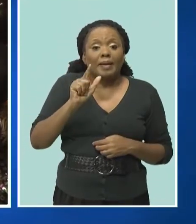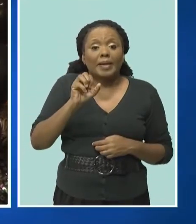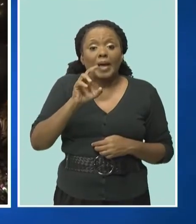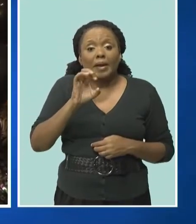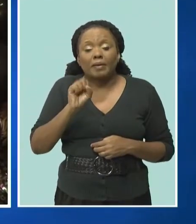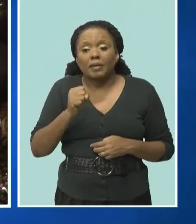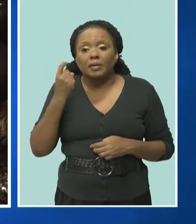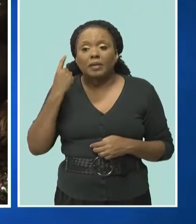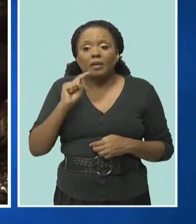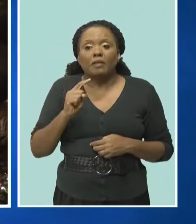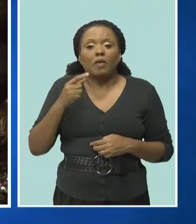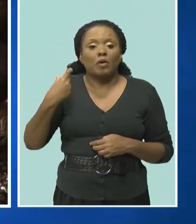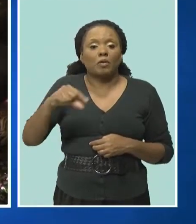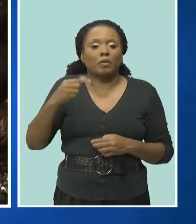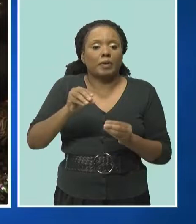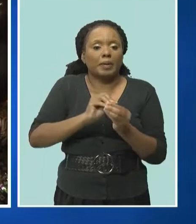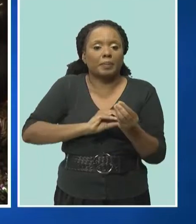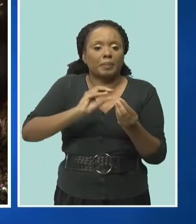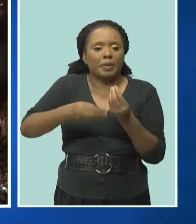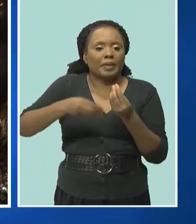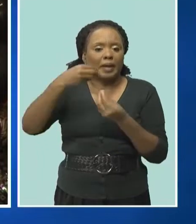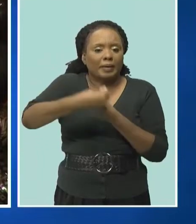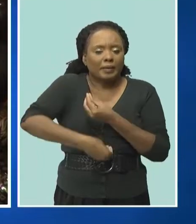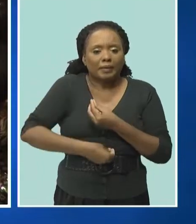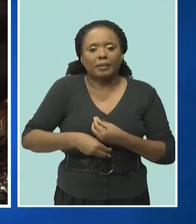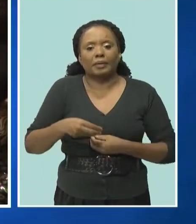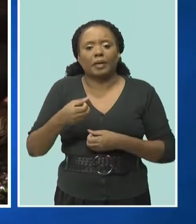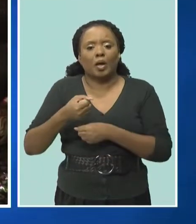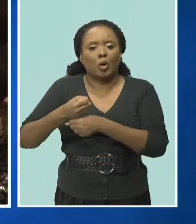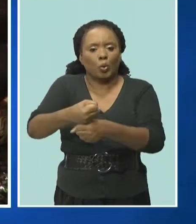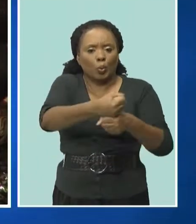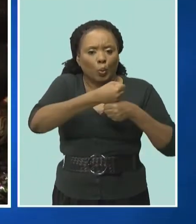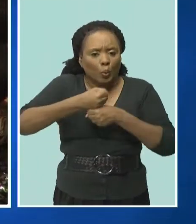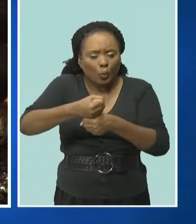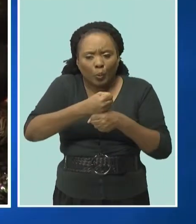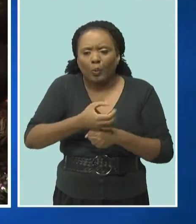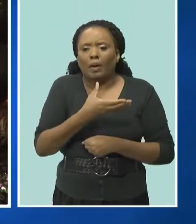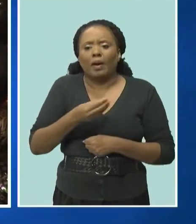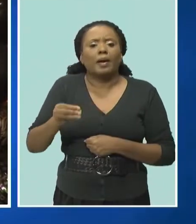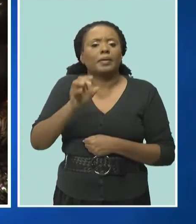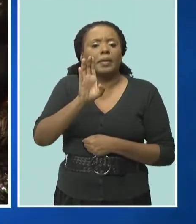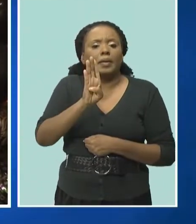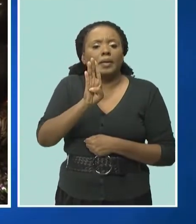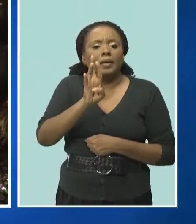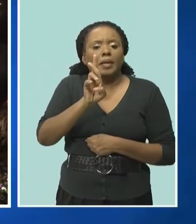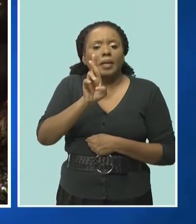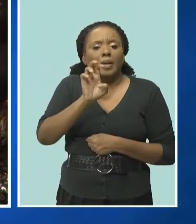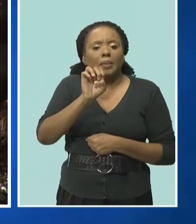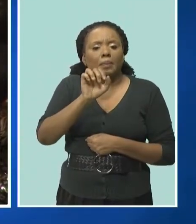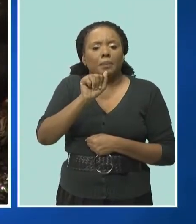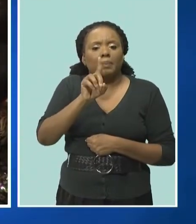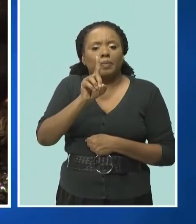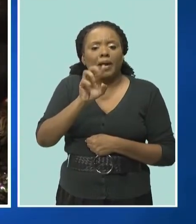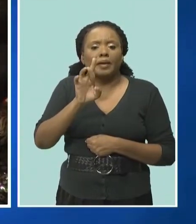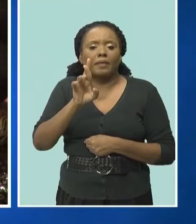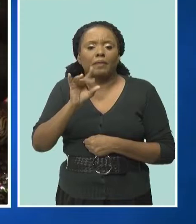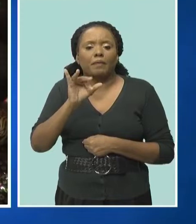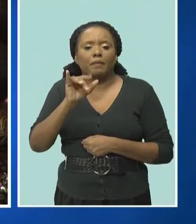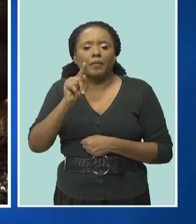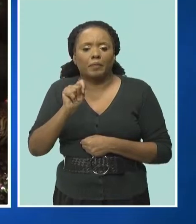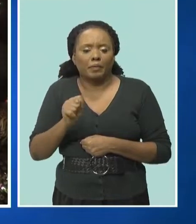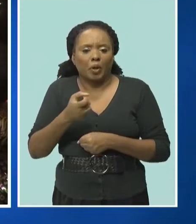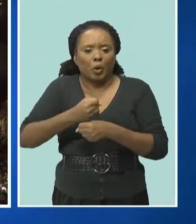calories in green banana cuckoo? So that if we are going to literally ask our citizens to partner with